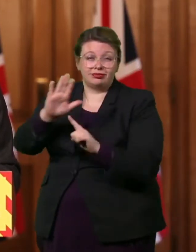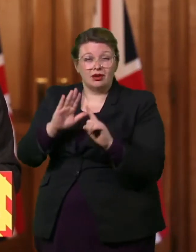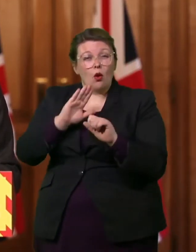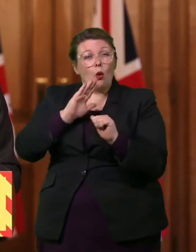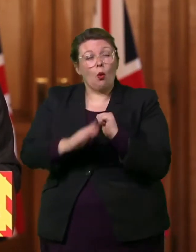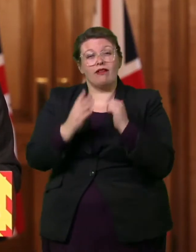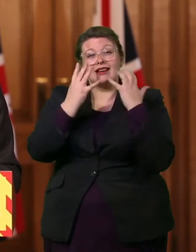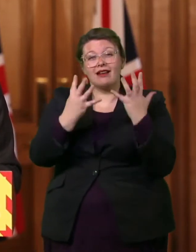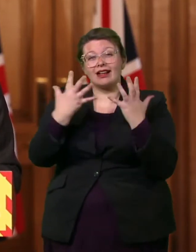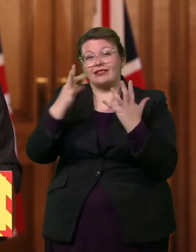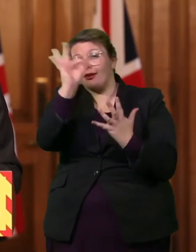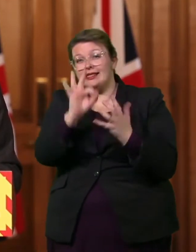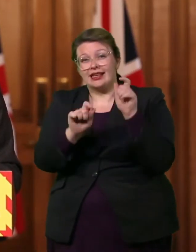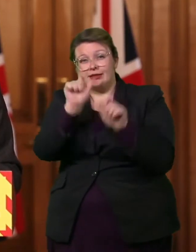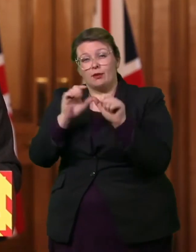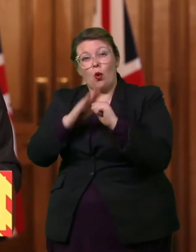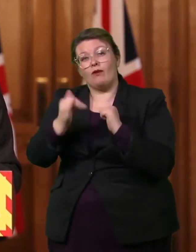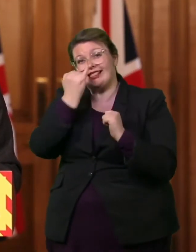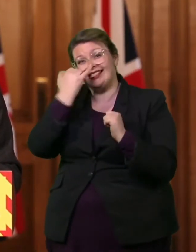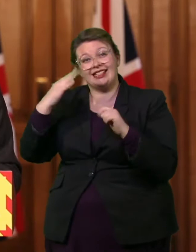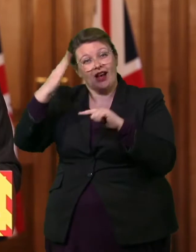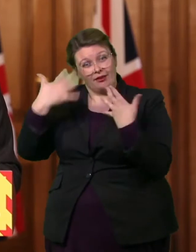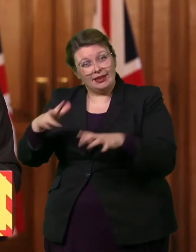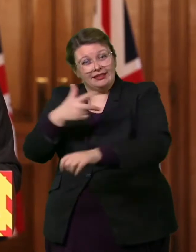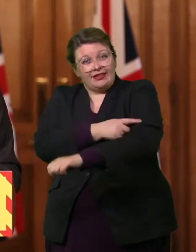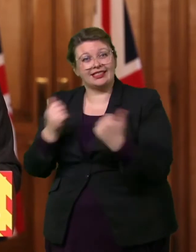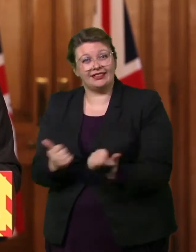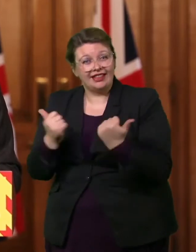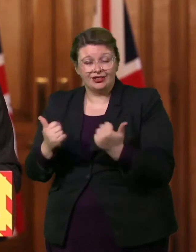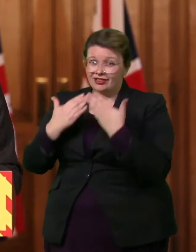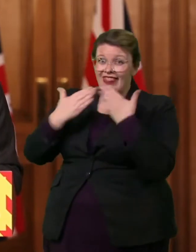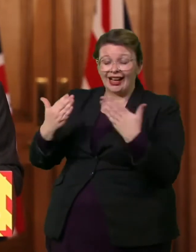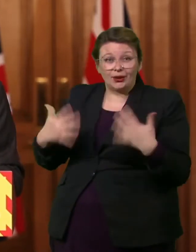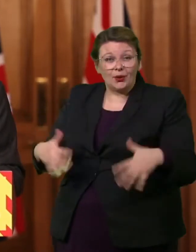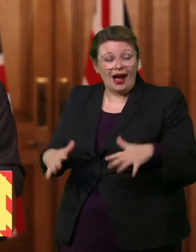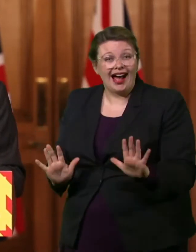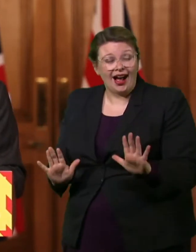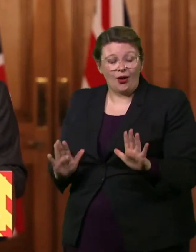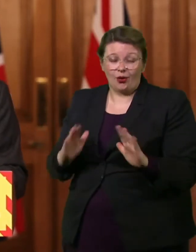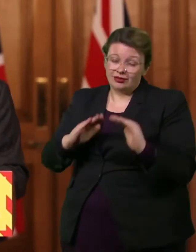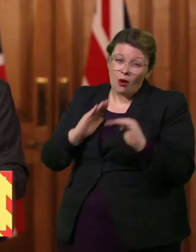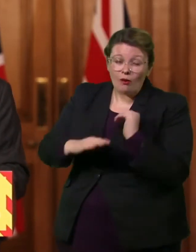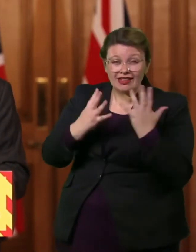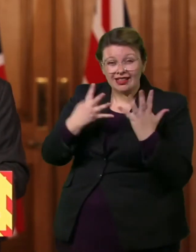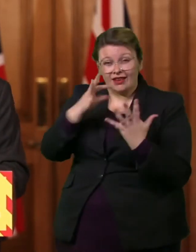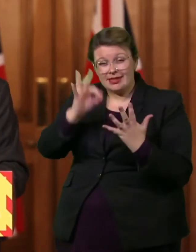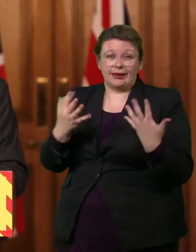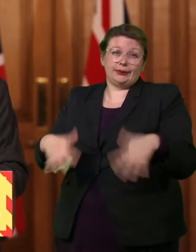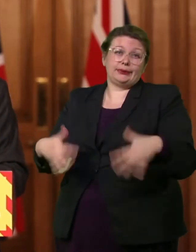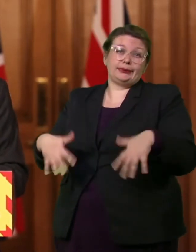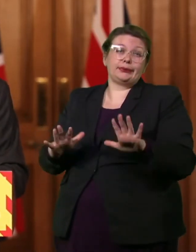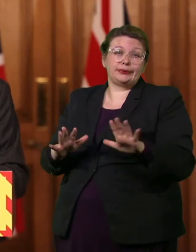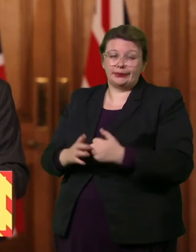65s in their area. Thank you. It's an absolutely spectacular effort. This work is so important, and